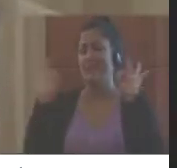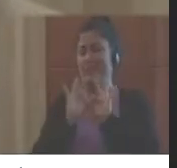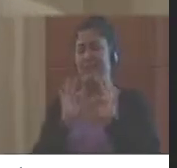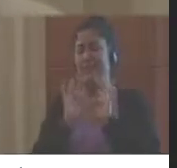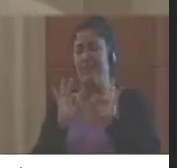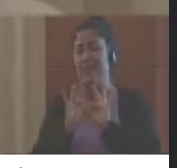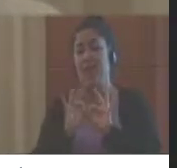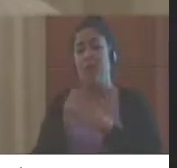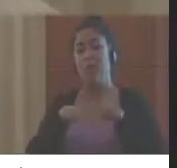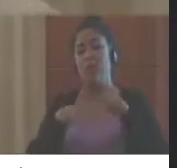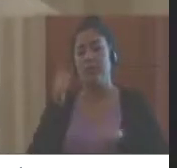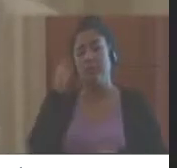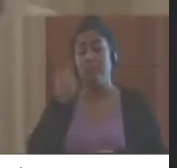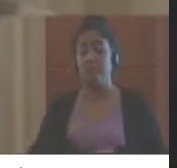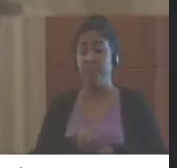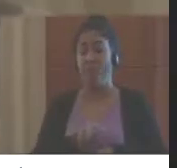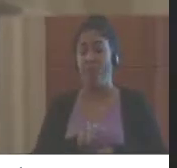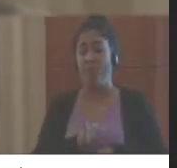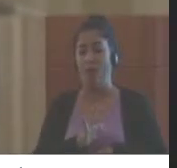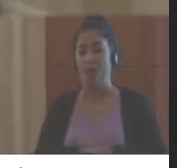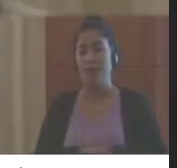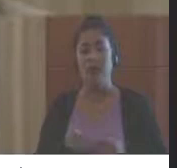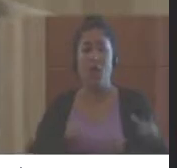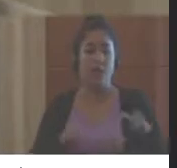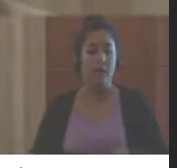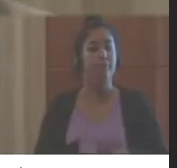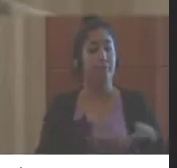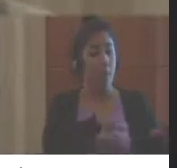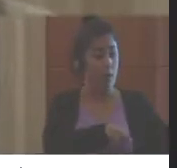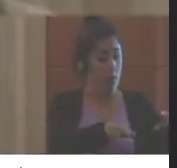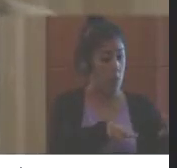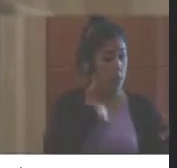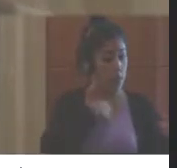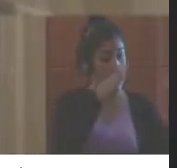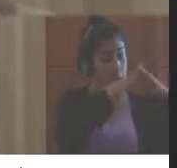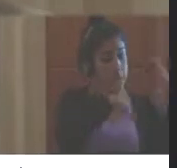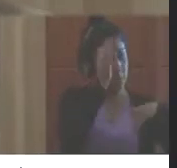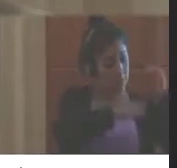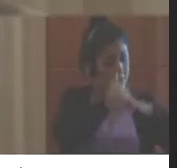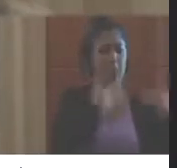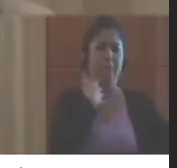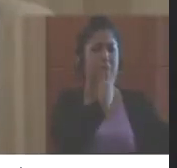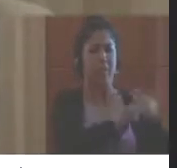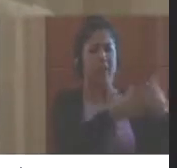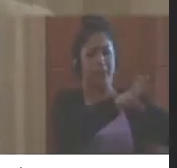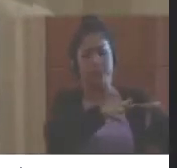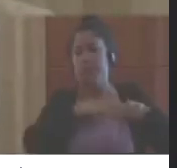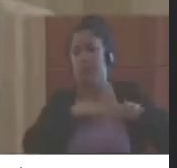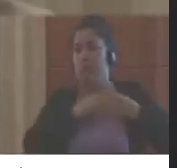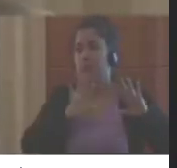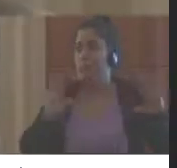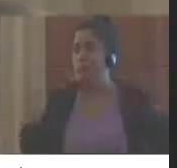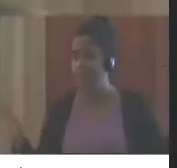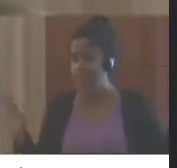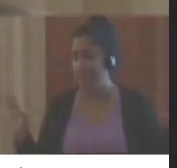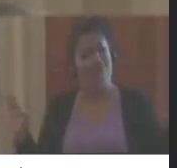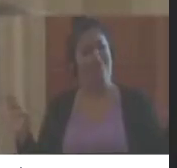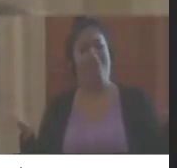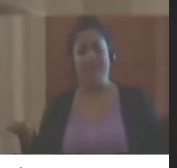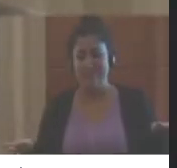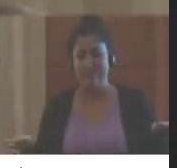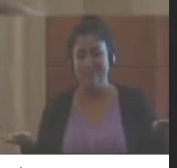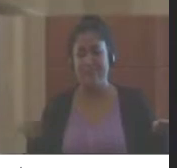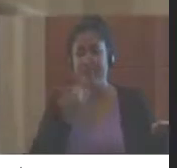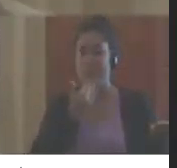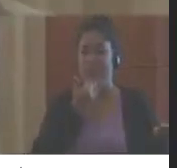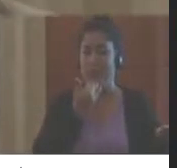thing, a huge good that has to be taken care of. It's not right to